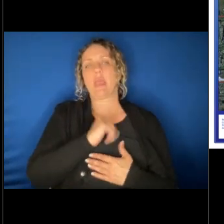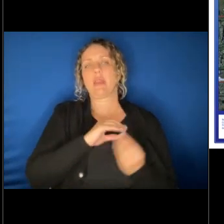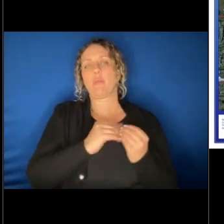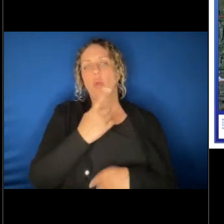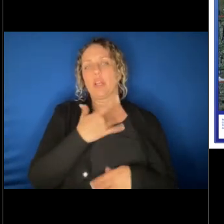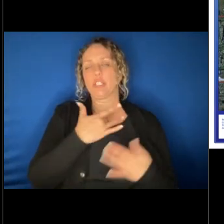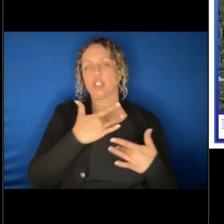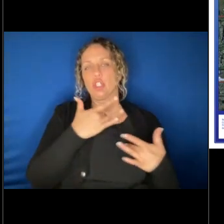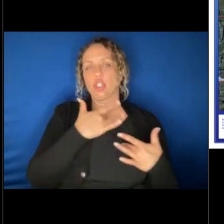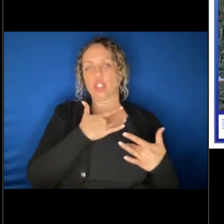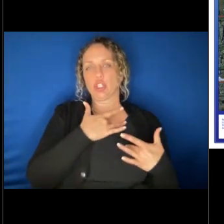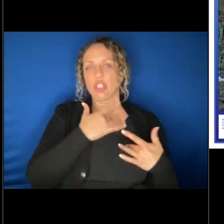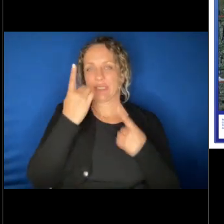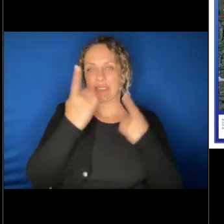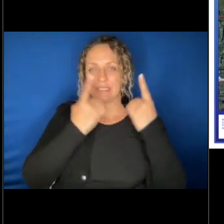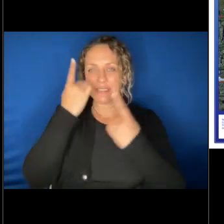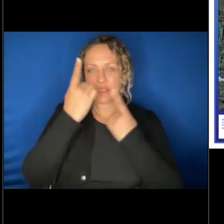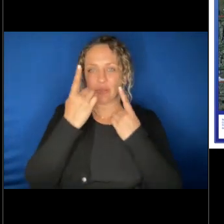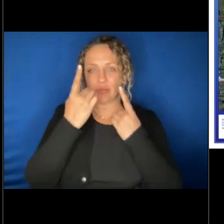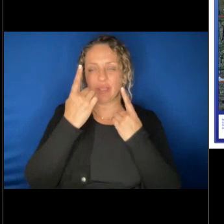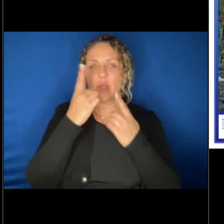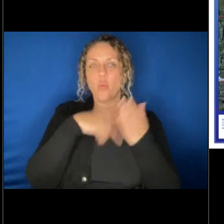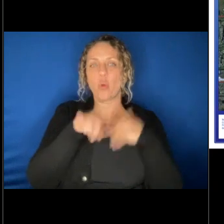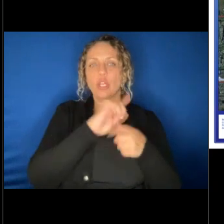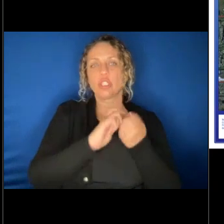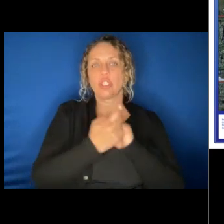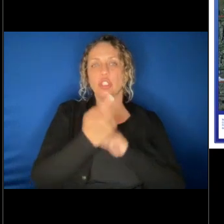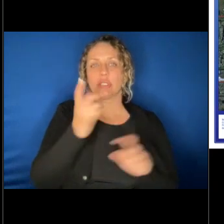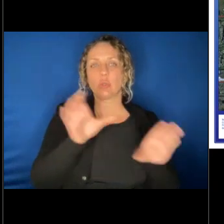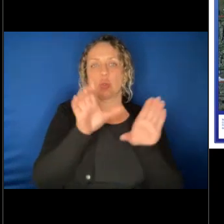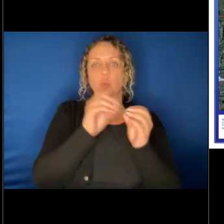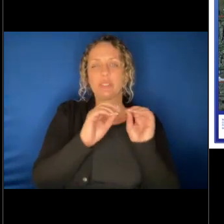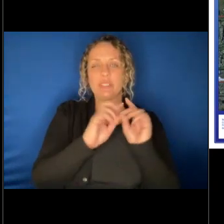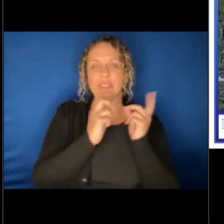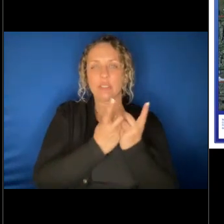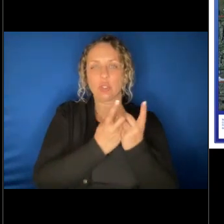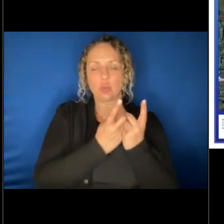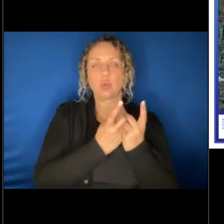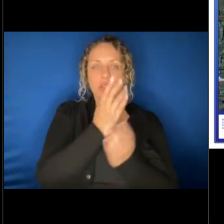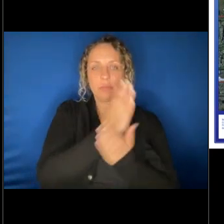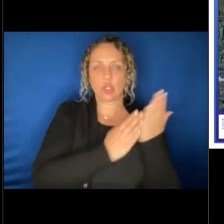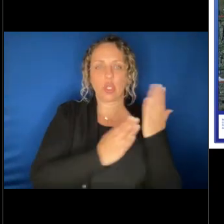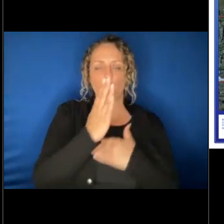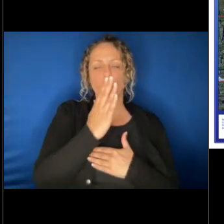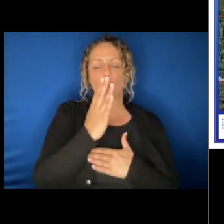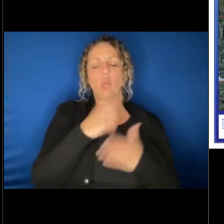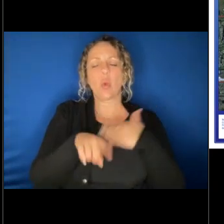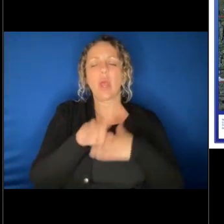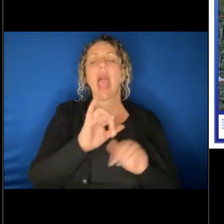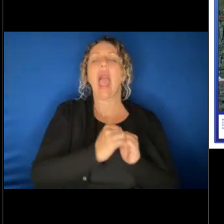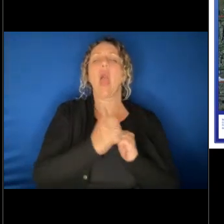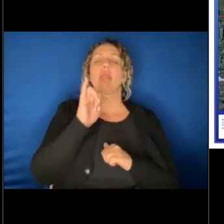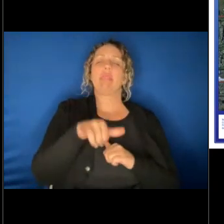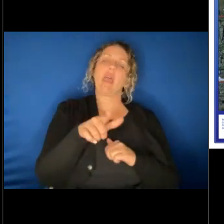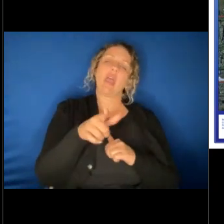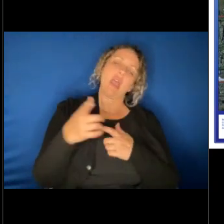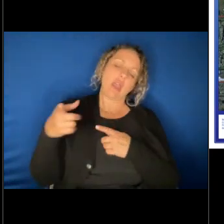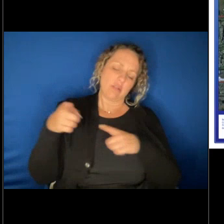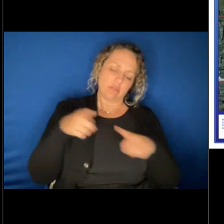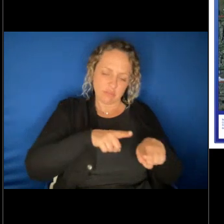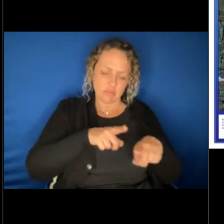concern, considering the with the changing of the districting, far as like how does that go